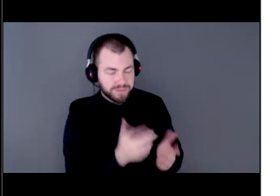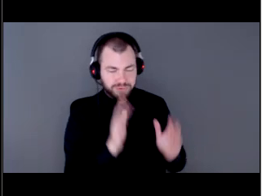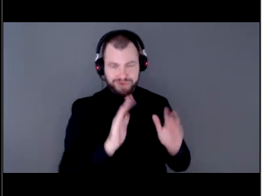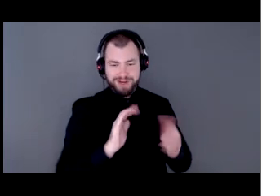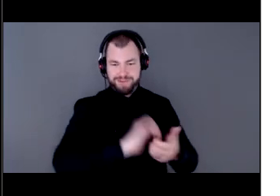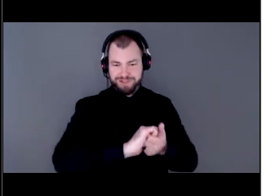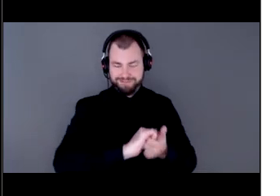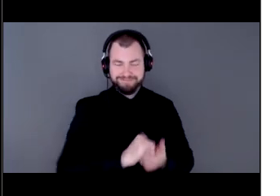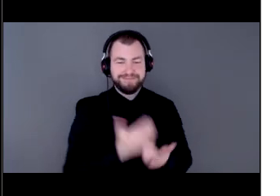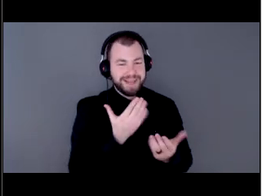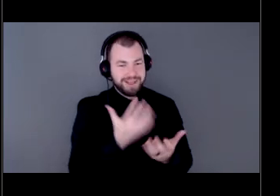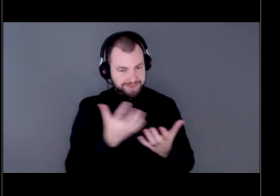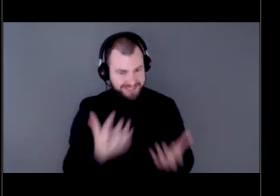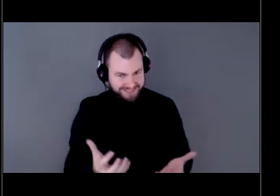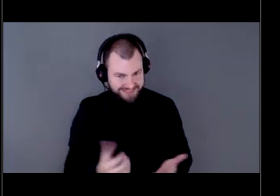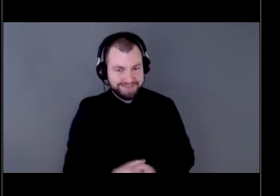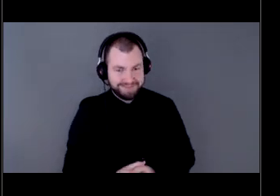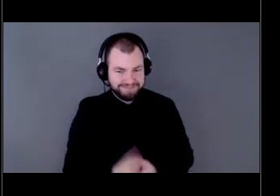much.